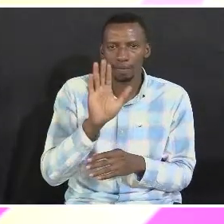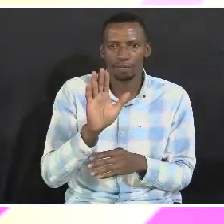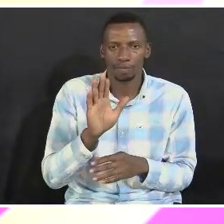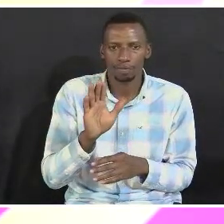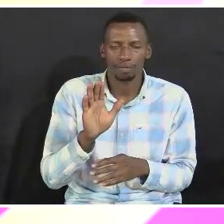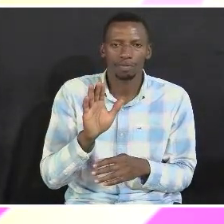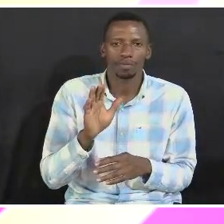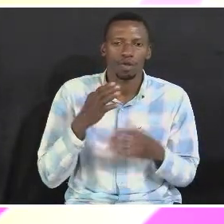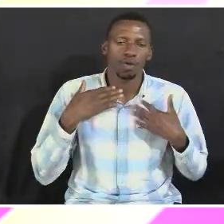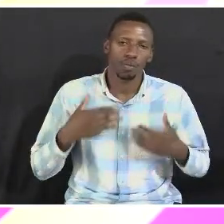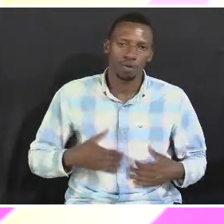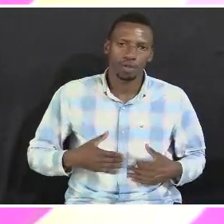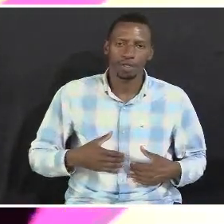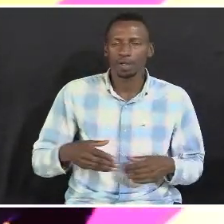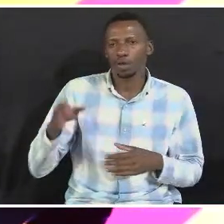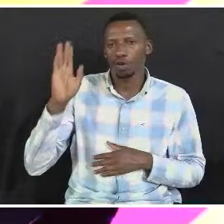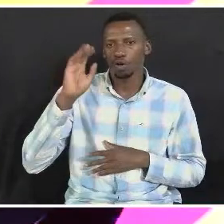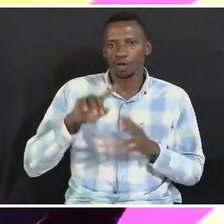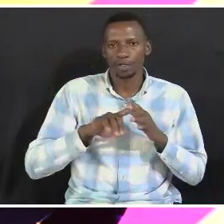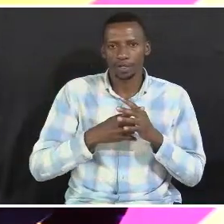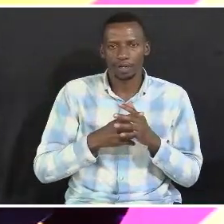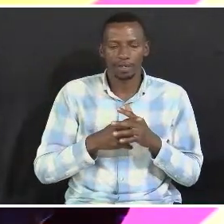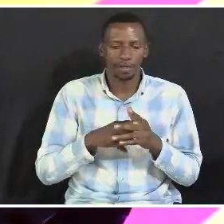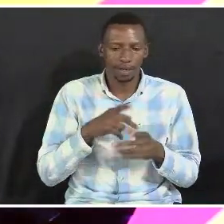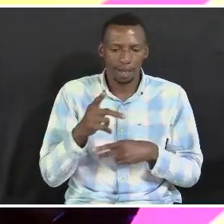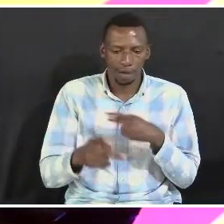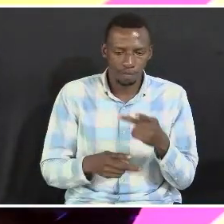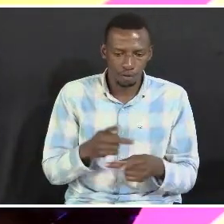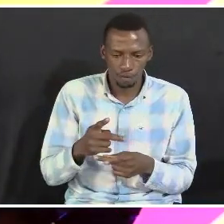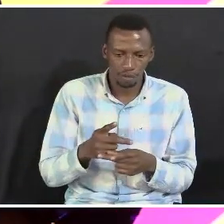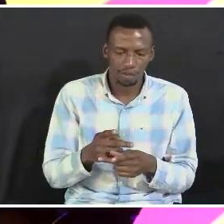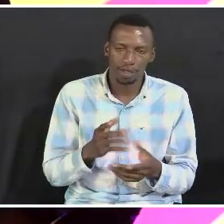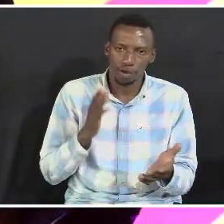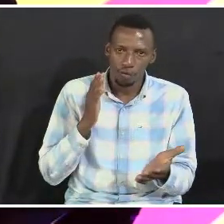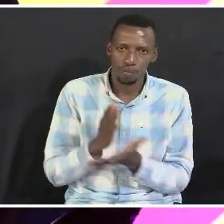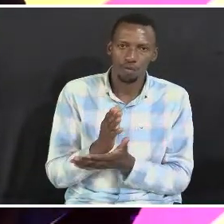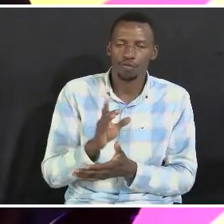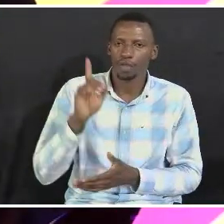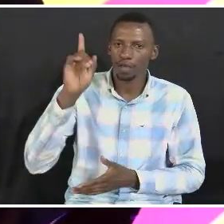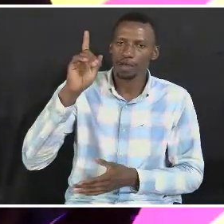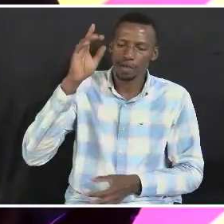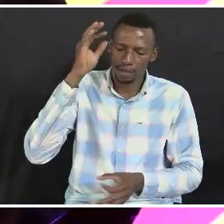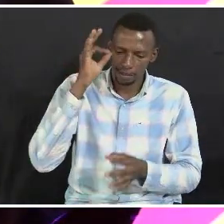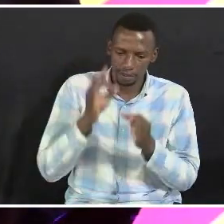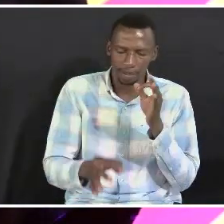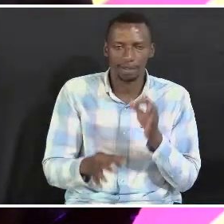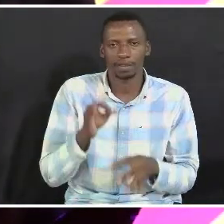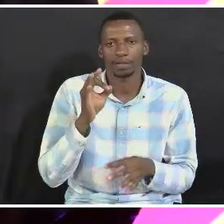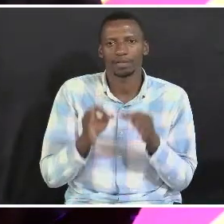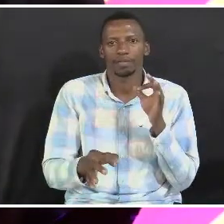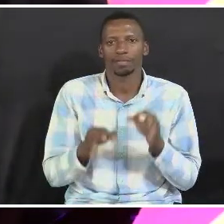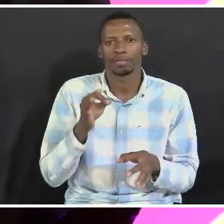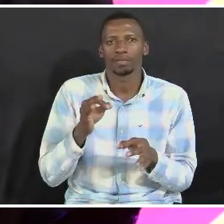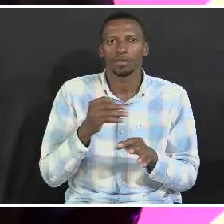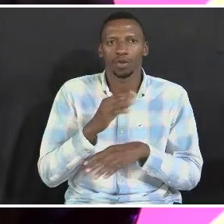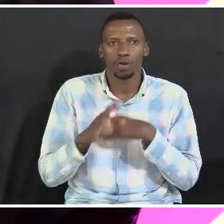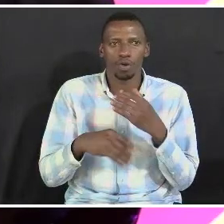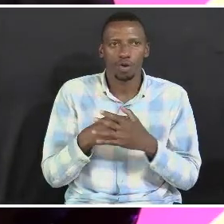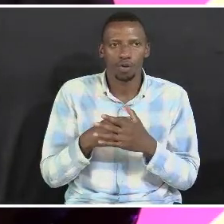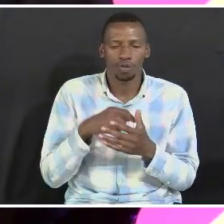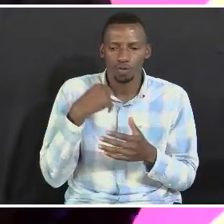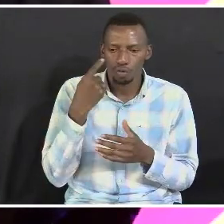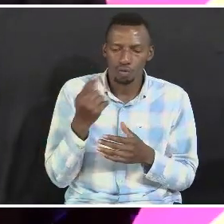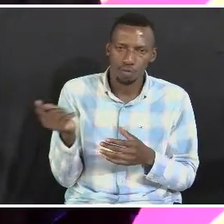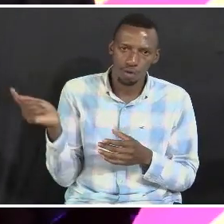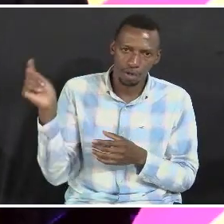process of proving that he is just and the justifier of all who come